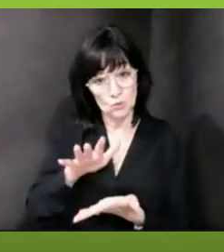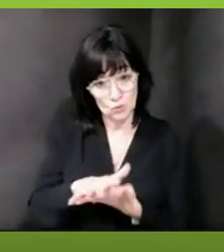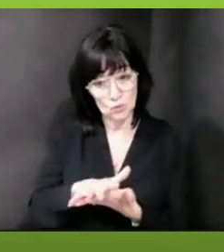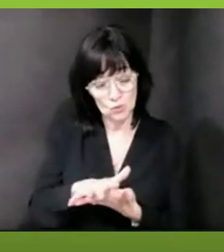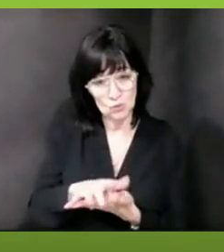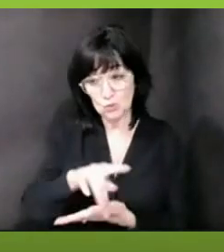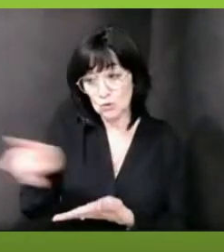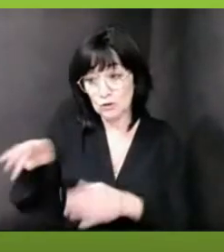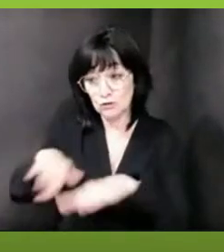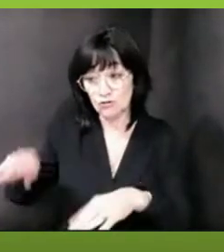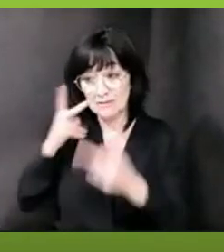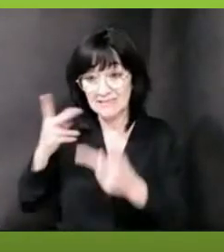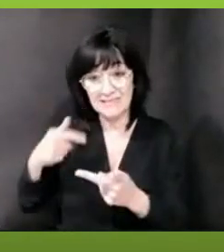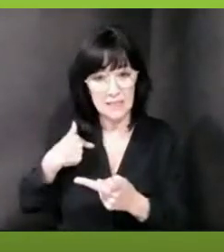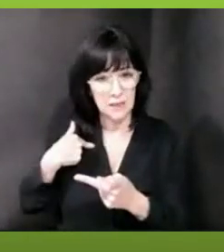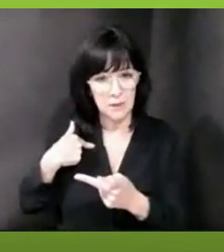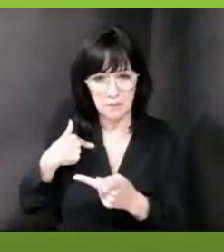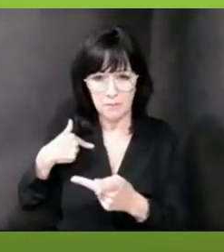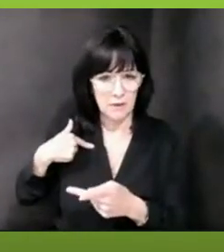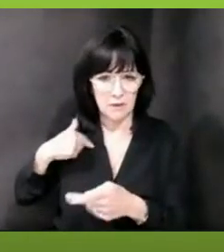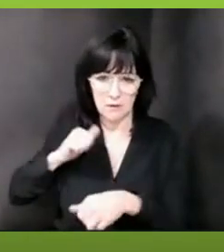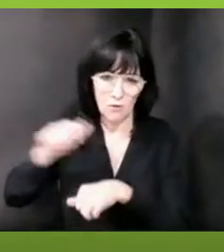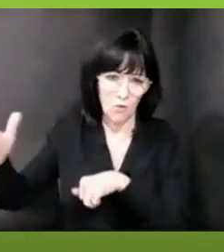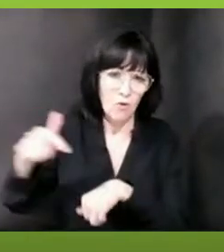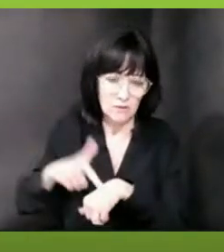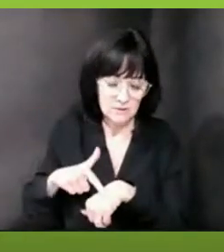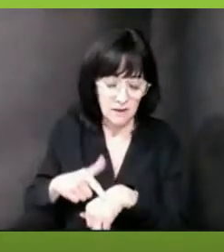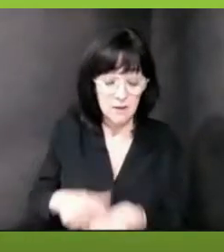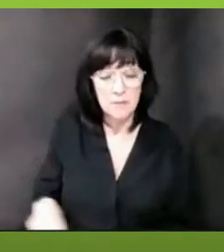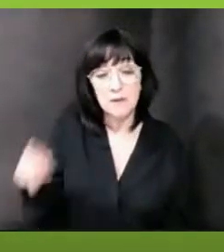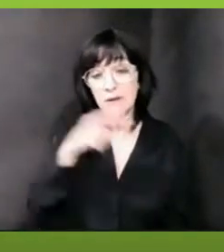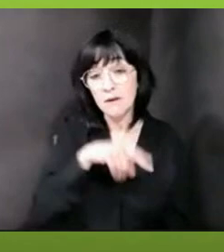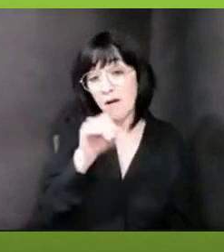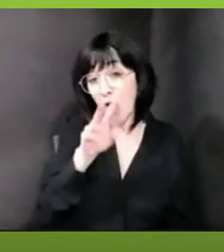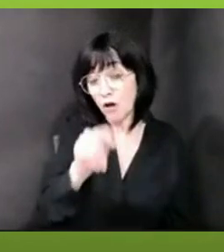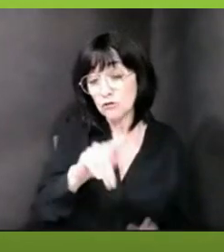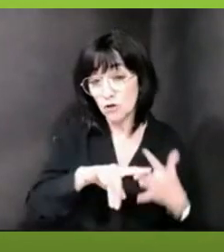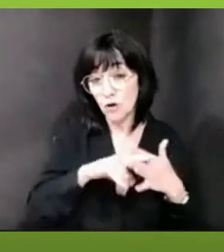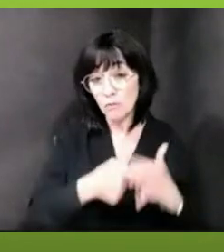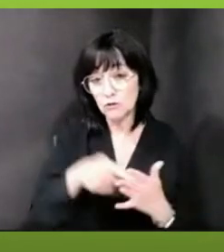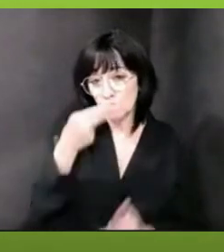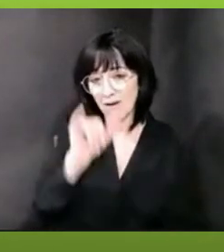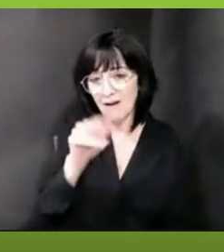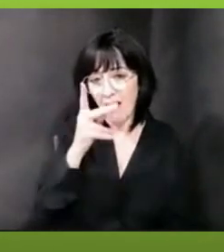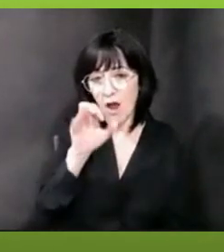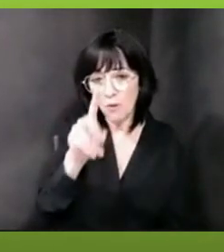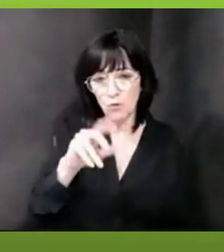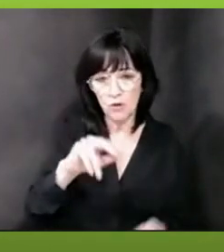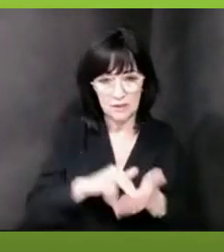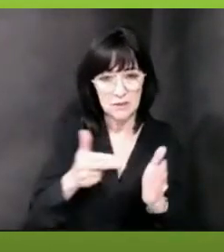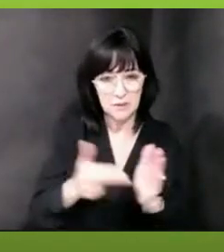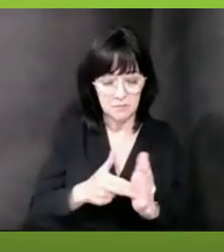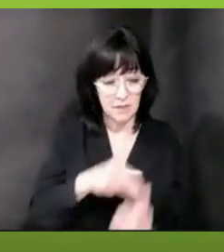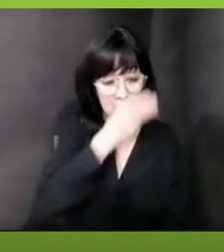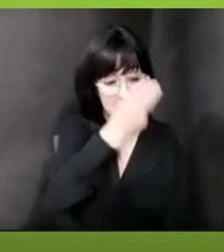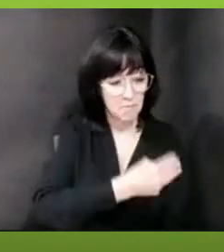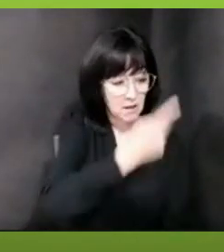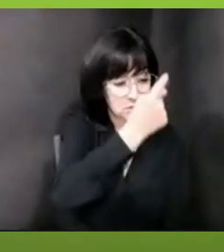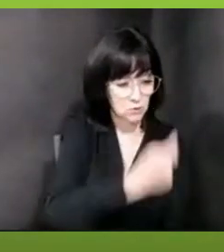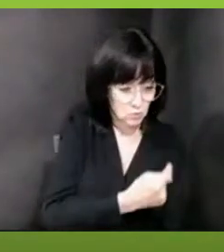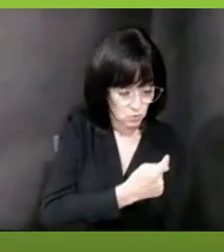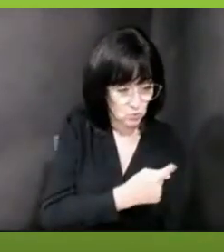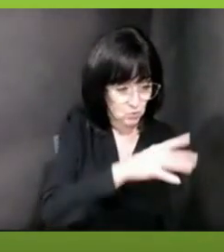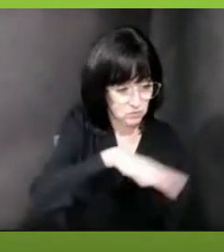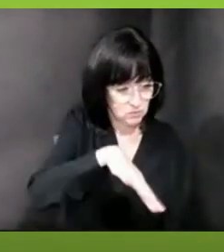So hybrid is pretty much a group of kids come Mondays and Tuesdays, and other kids come Thursday and Friday, and Wednesday the